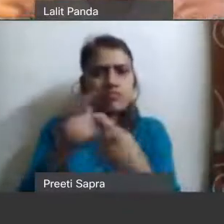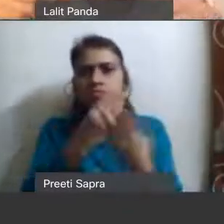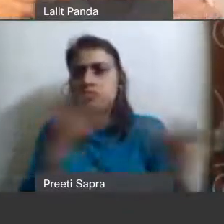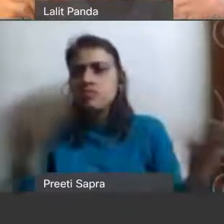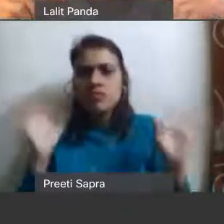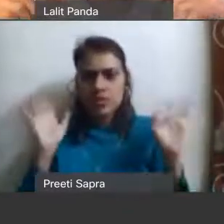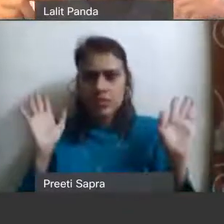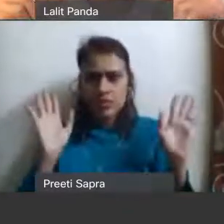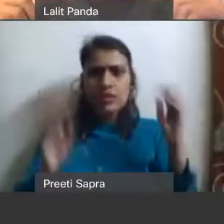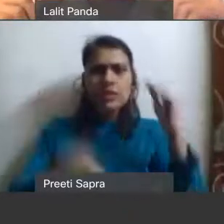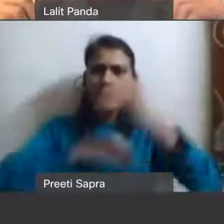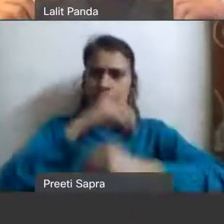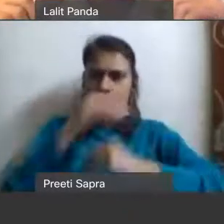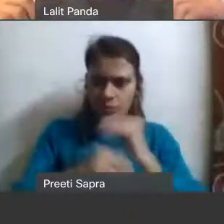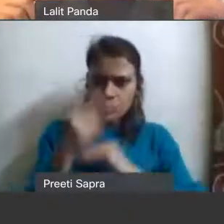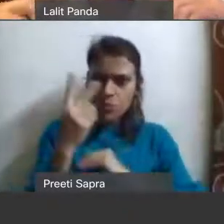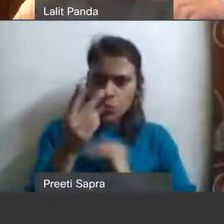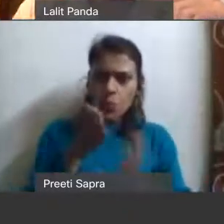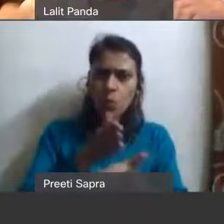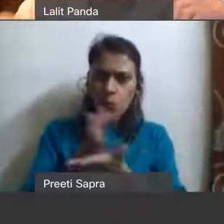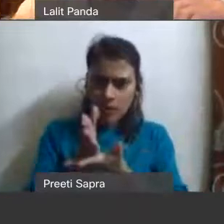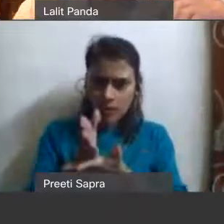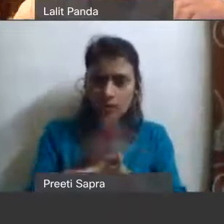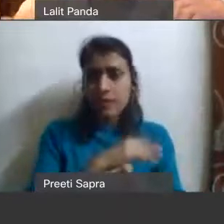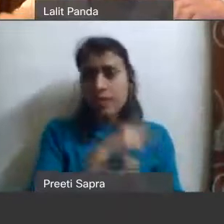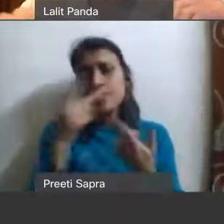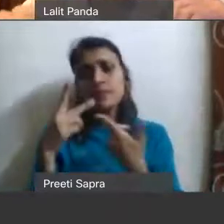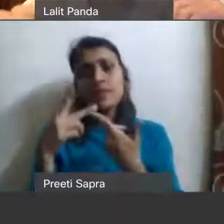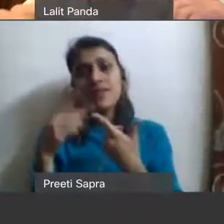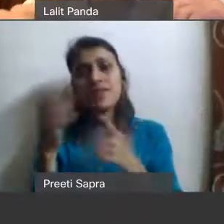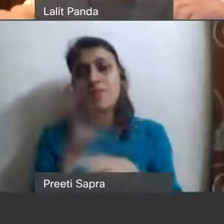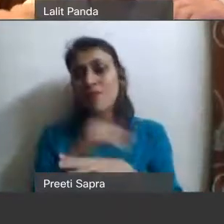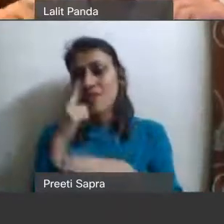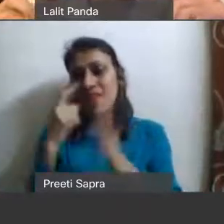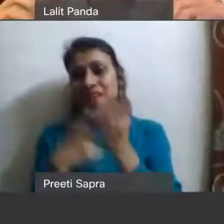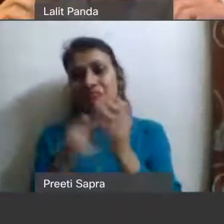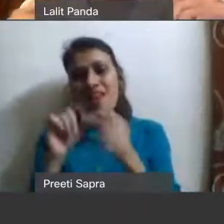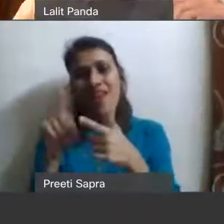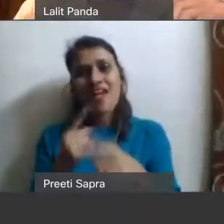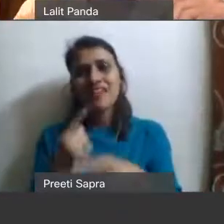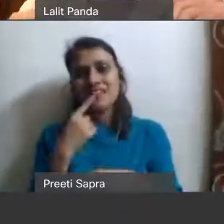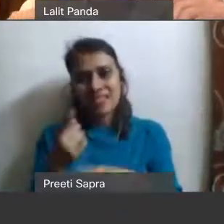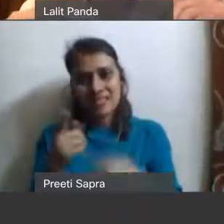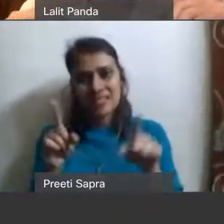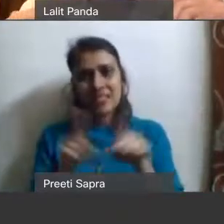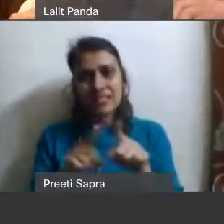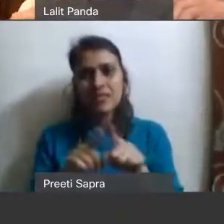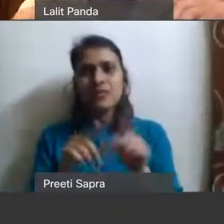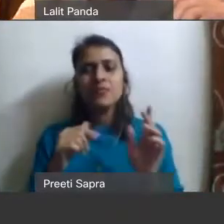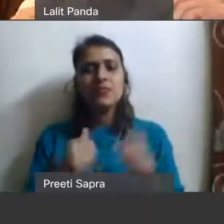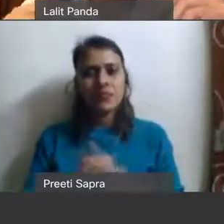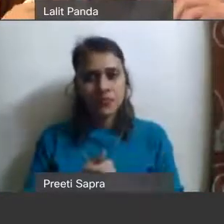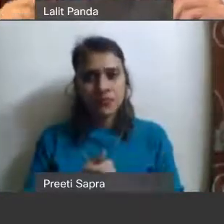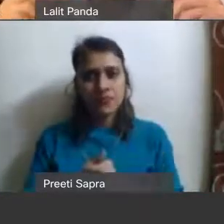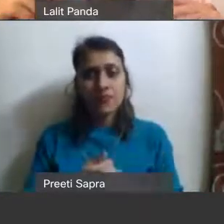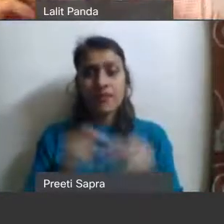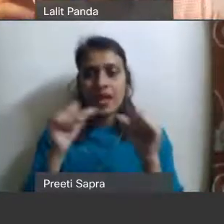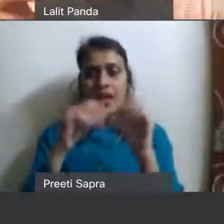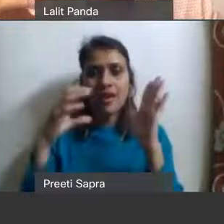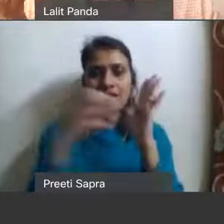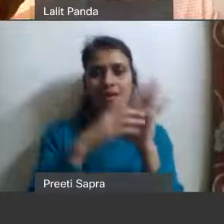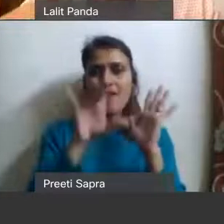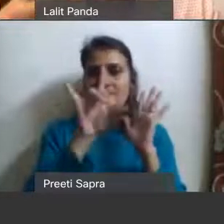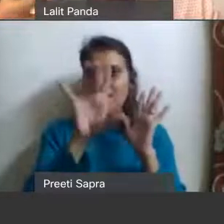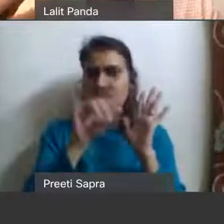It's a combination of the two in a way. And secondly, because Ms. Raj mentions it, I'll just add this on. Article 15